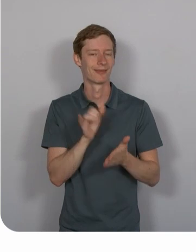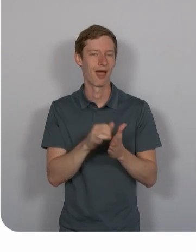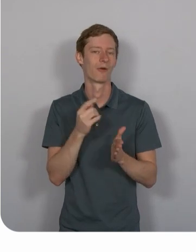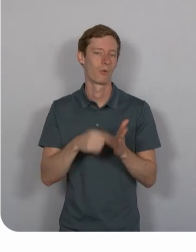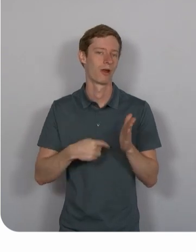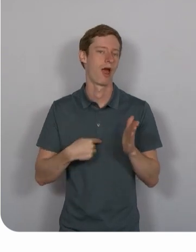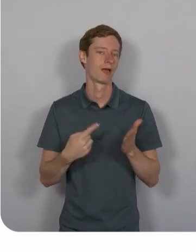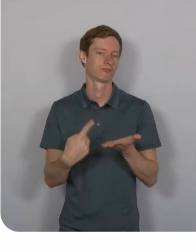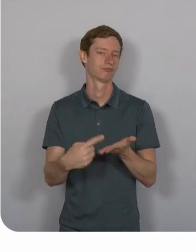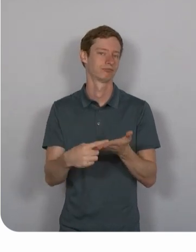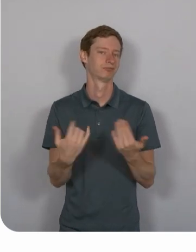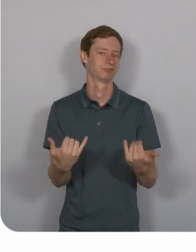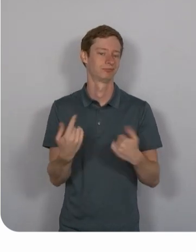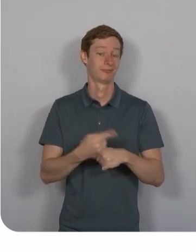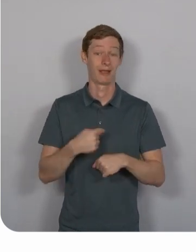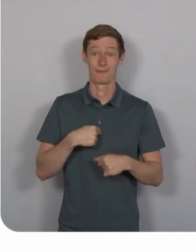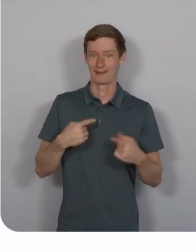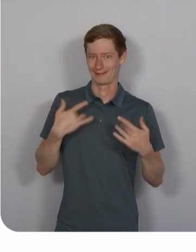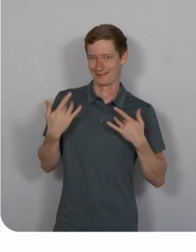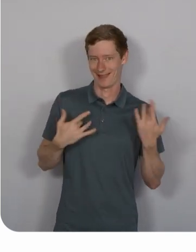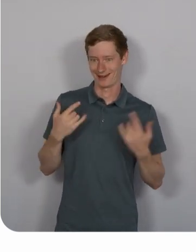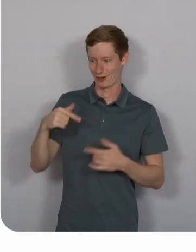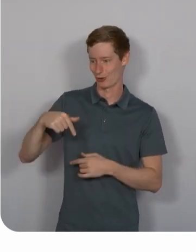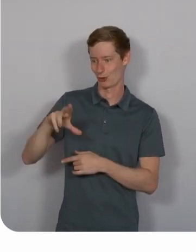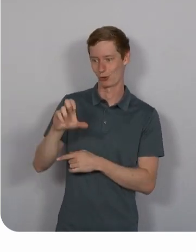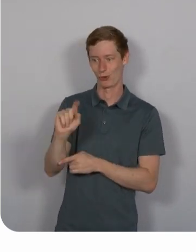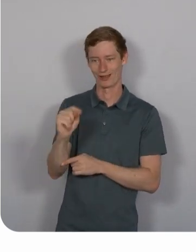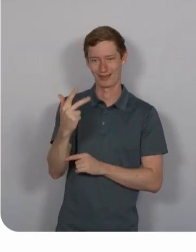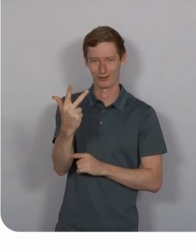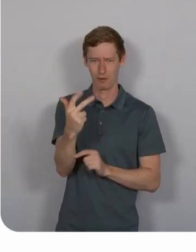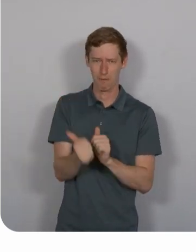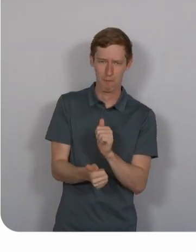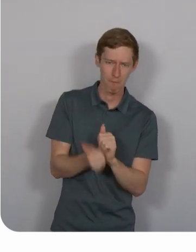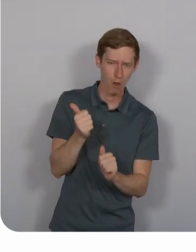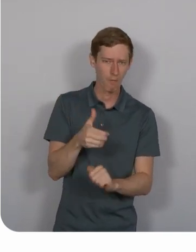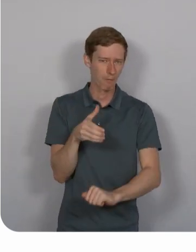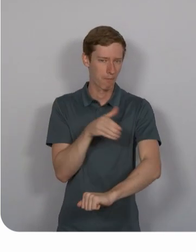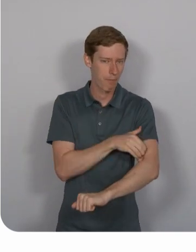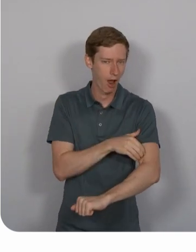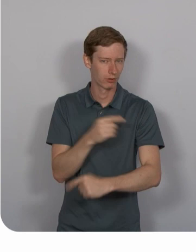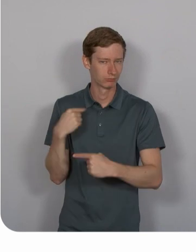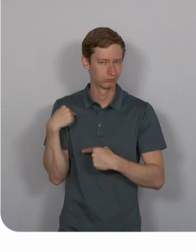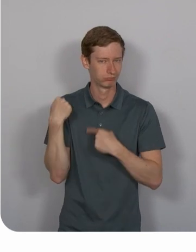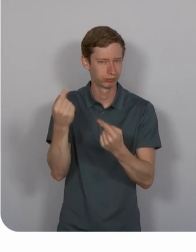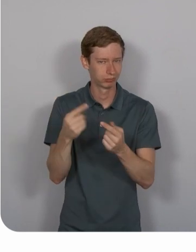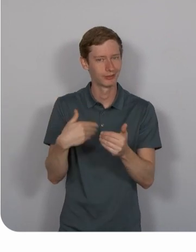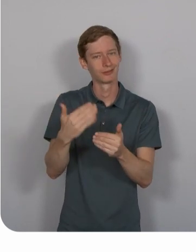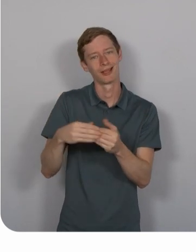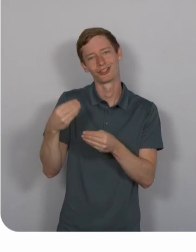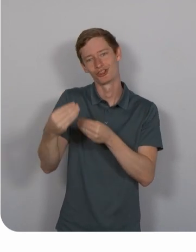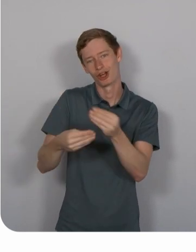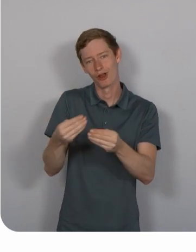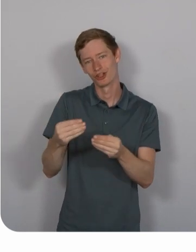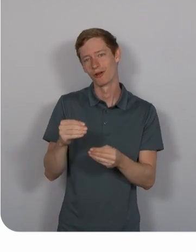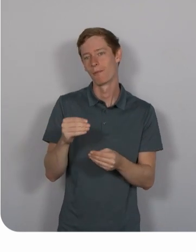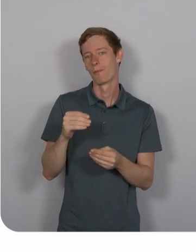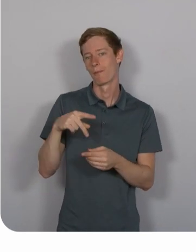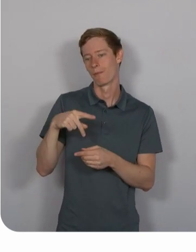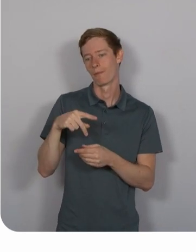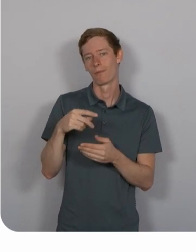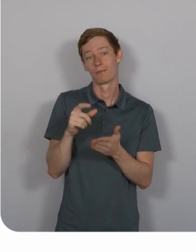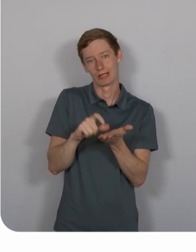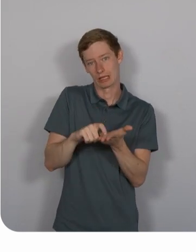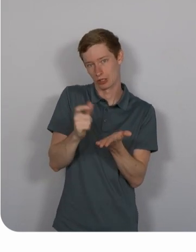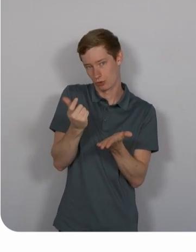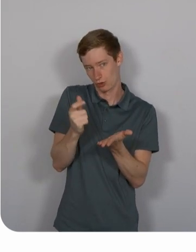I'm really excited about Quest 3. It is the most powerful headset yet with the next generation processor, better displays